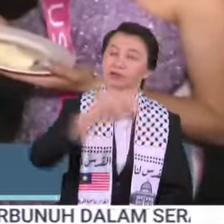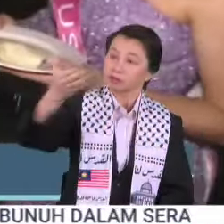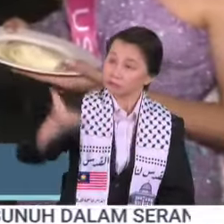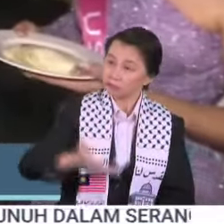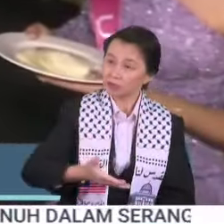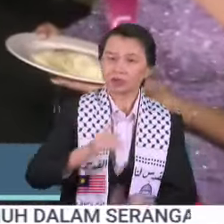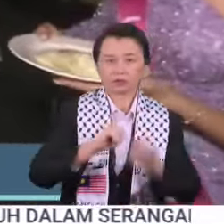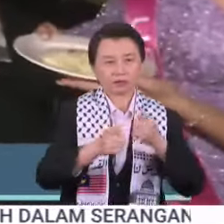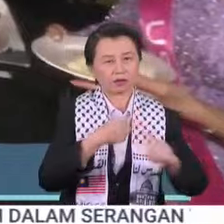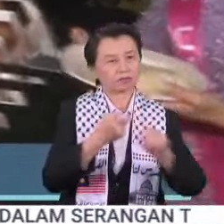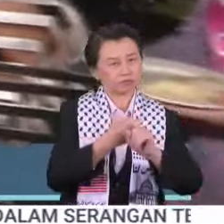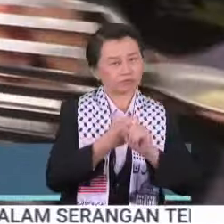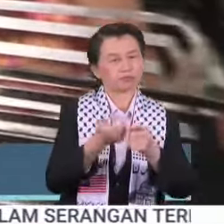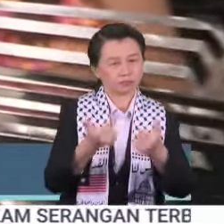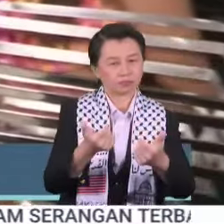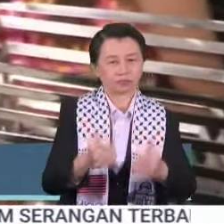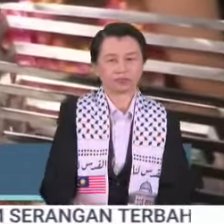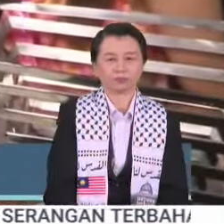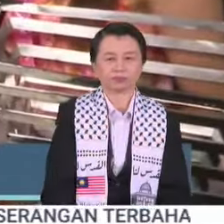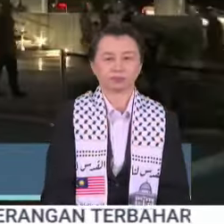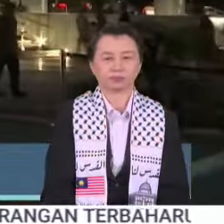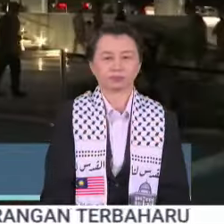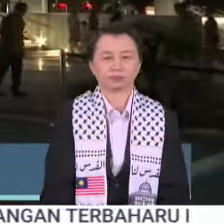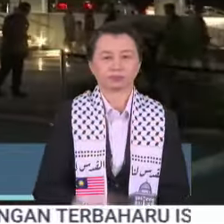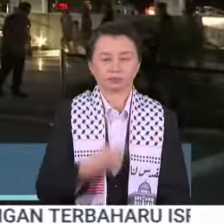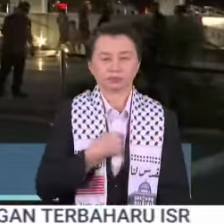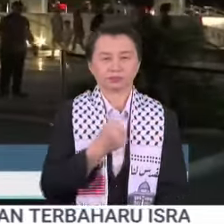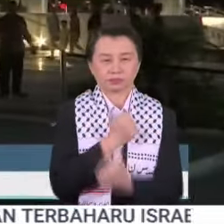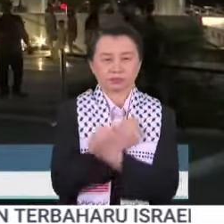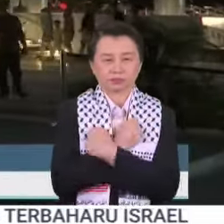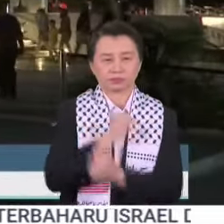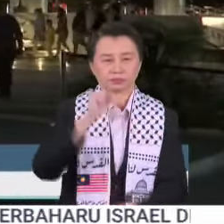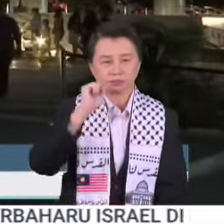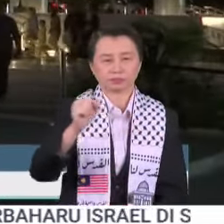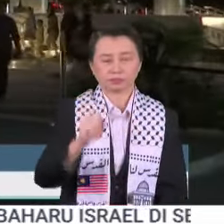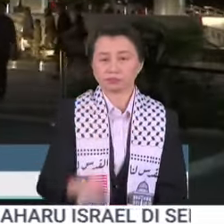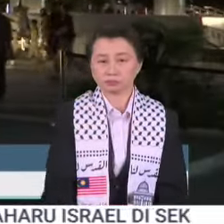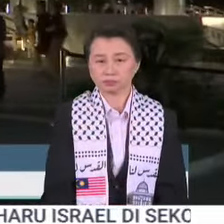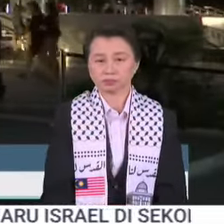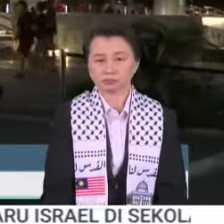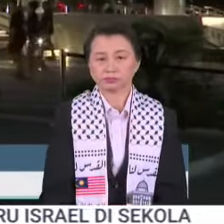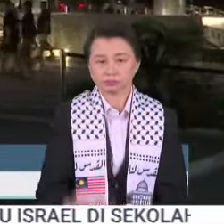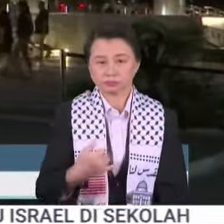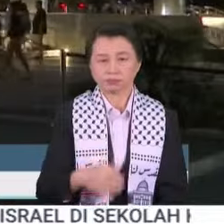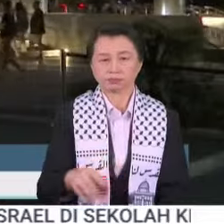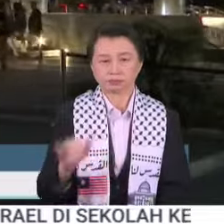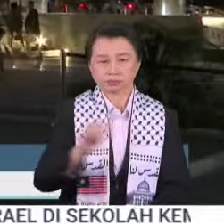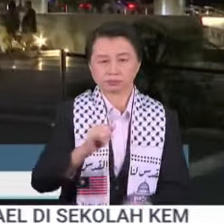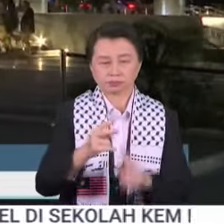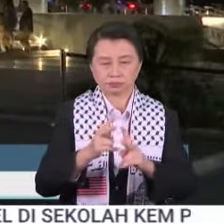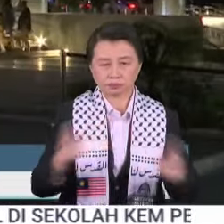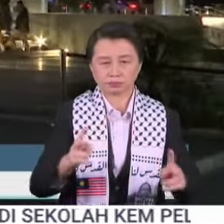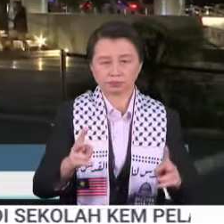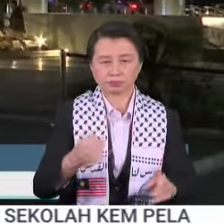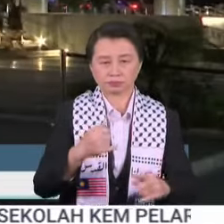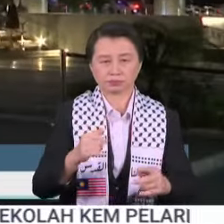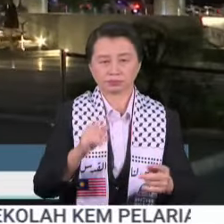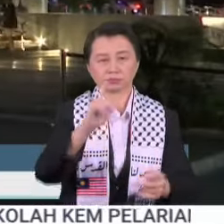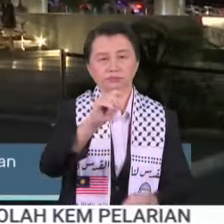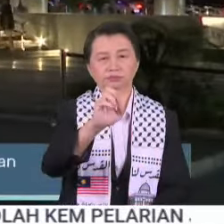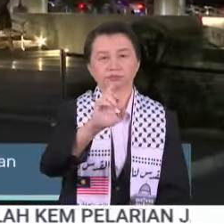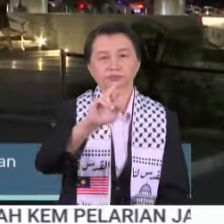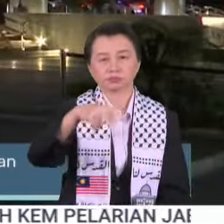very friendly. Some of the things I love about Sabah is that it reminds me so much of home. Thailand is also a very tropical country,